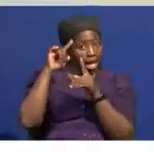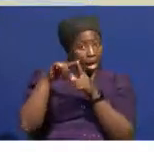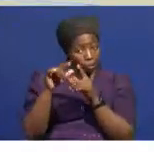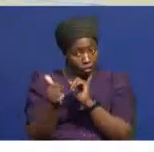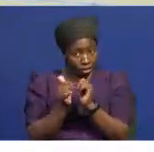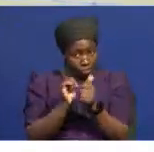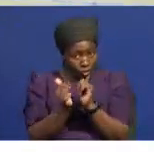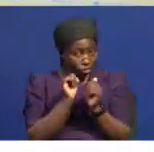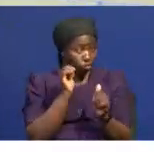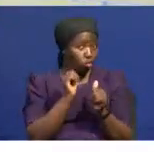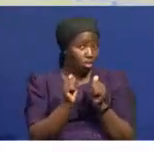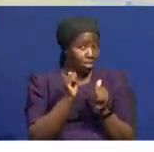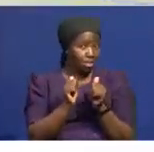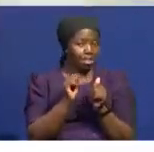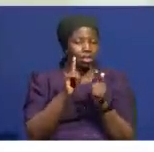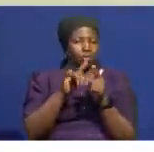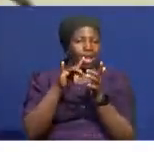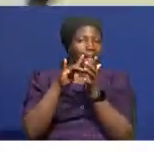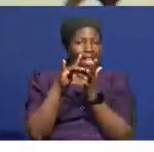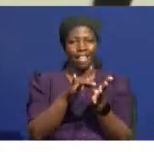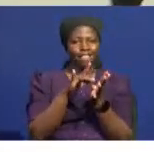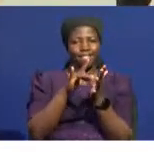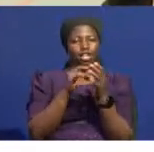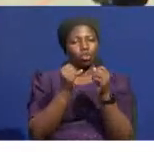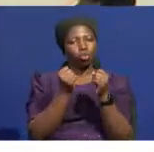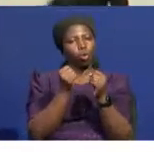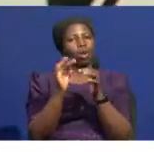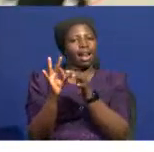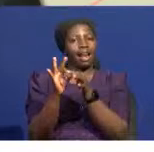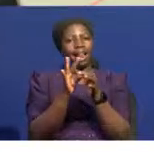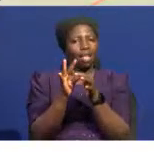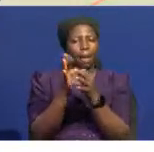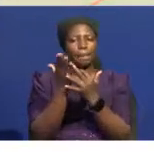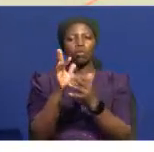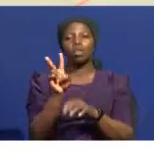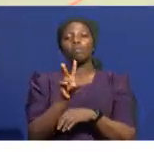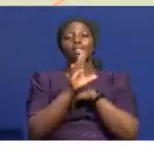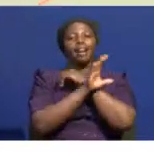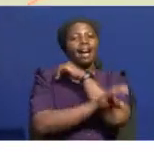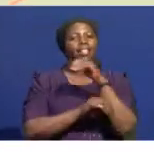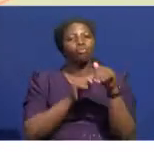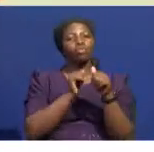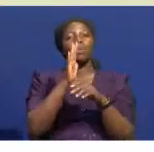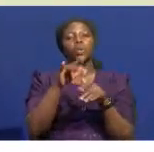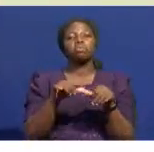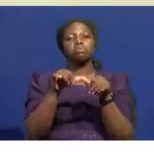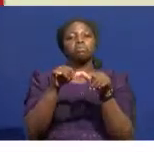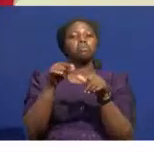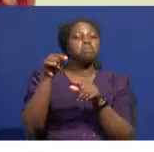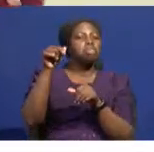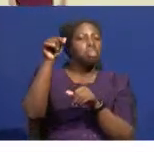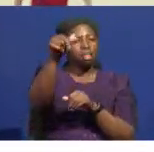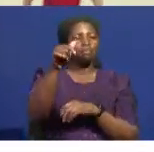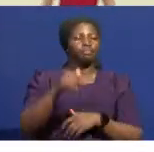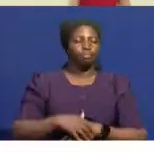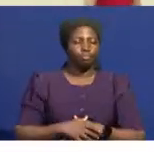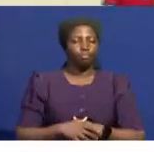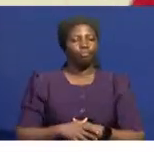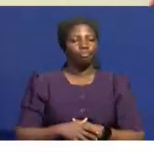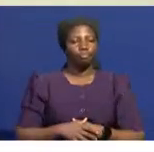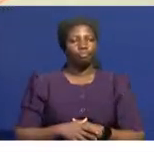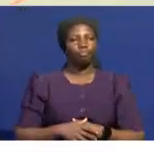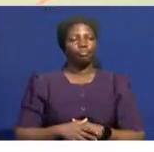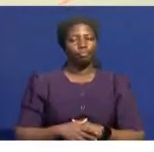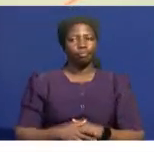Kenya parliamentarians was to emphasize on the strong bond between the two countries, which is said to continue for years and years.